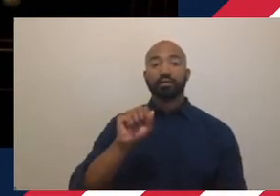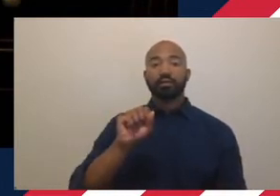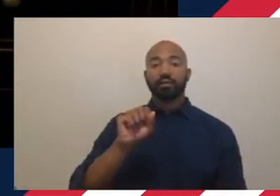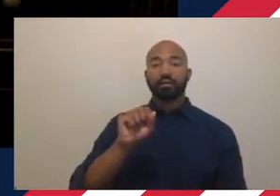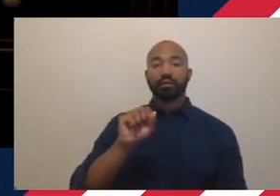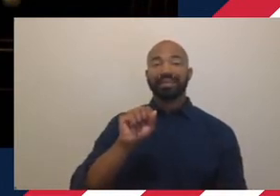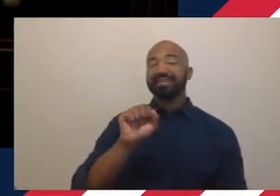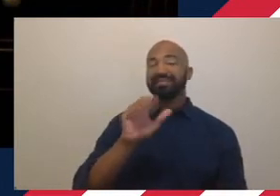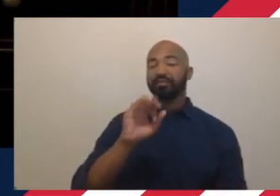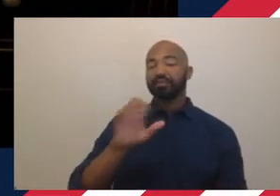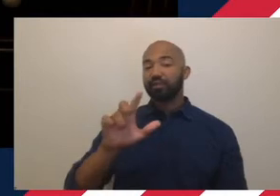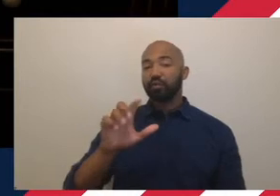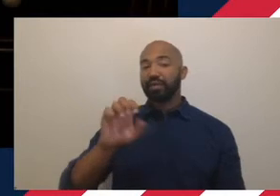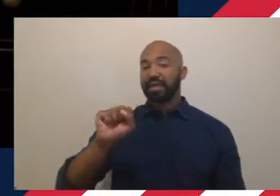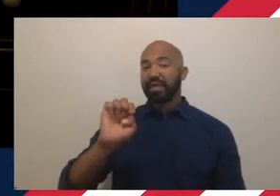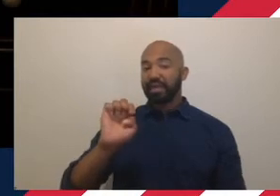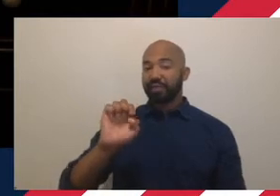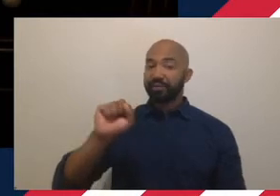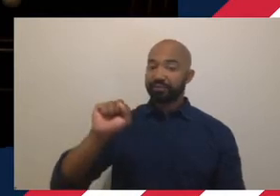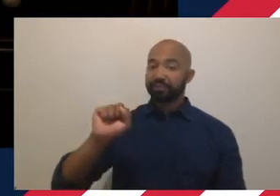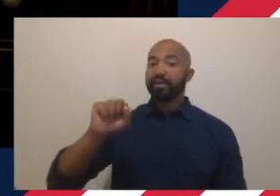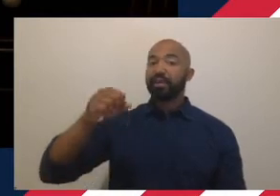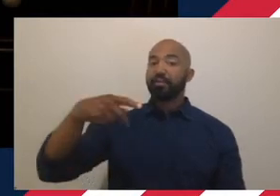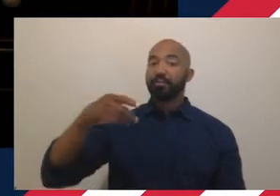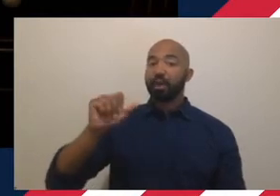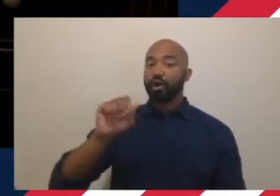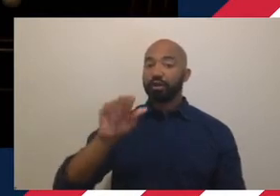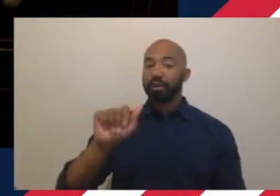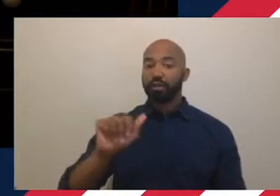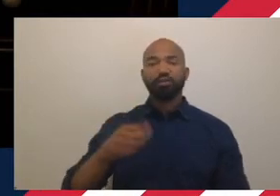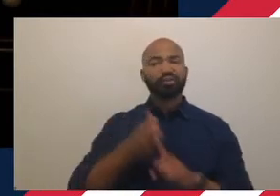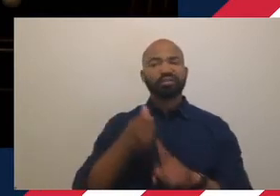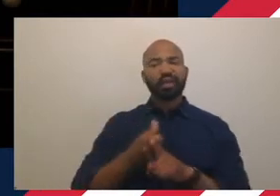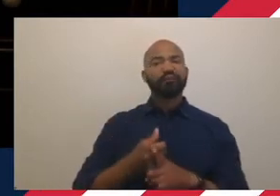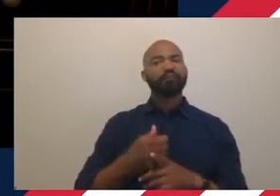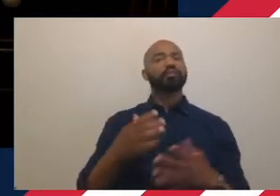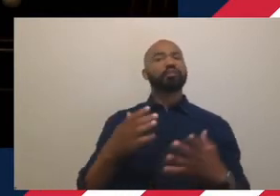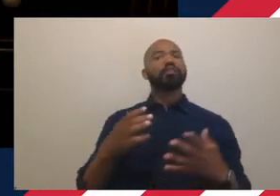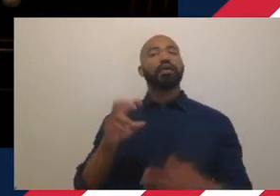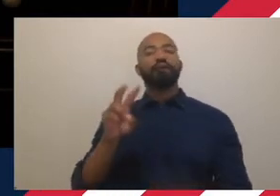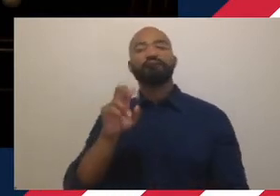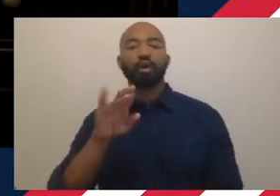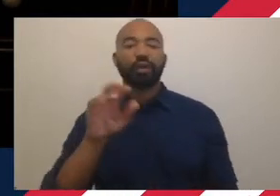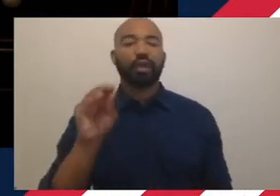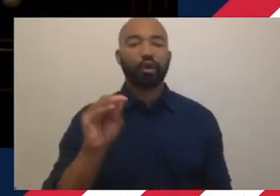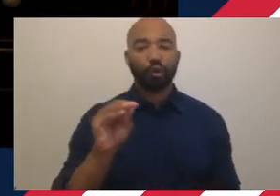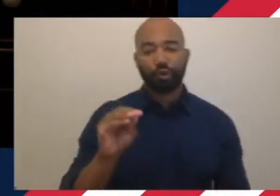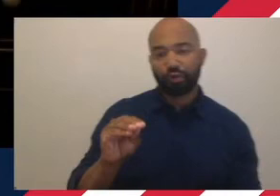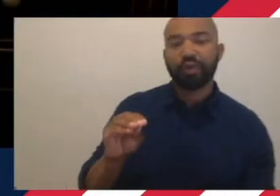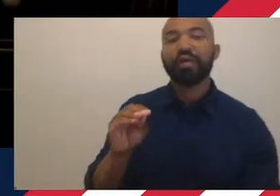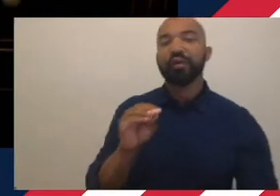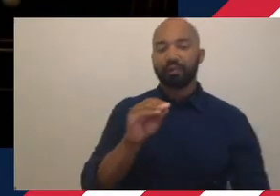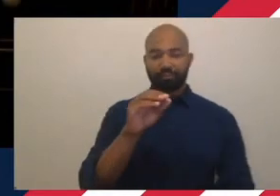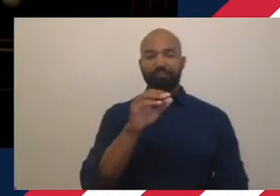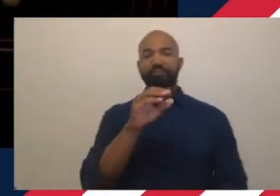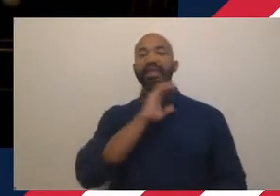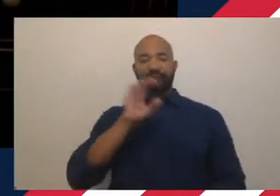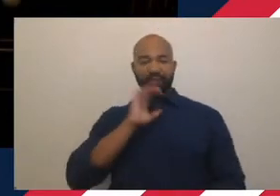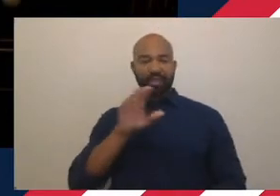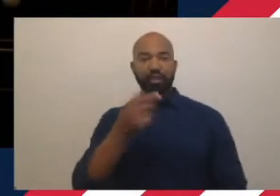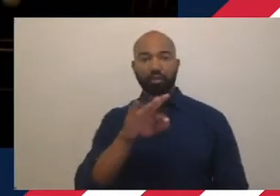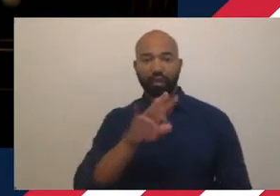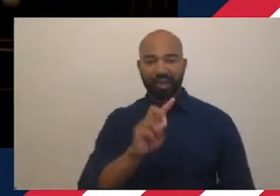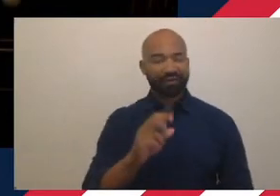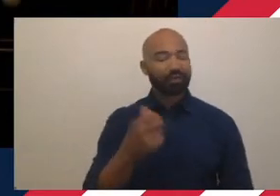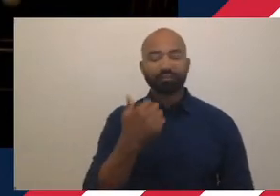Esparza, who is the chef at the Barrio Cafe Gran Reserva. And my apologies